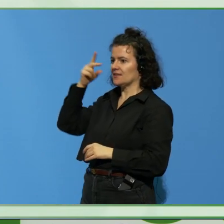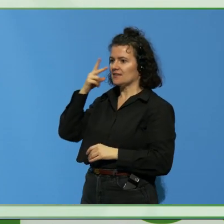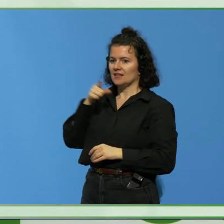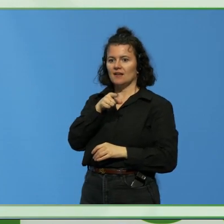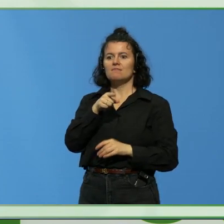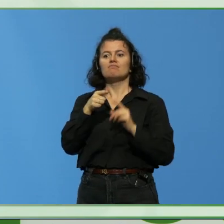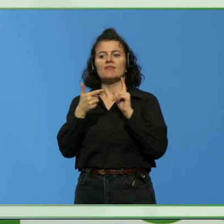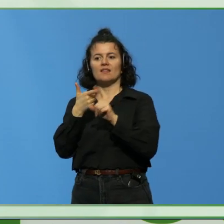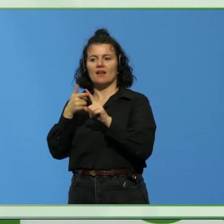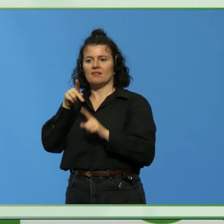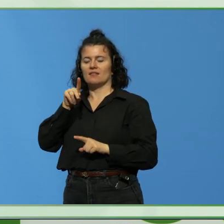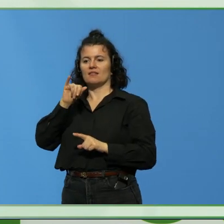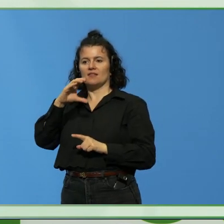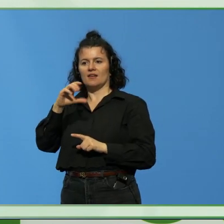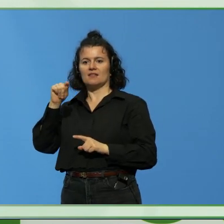you want.